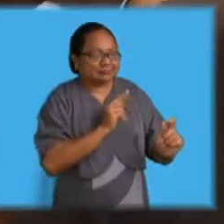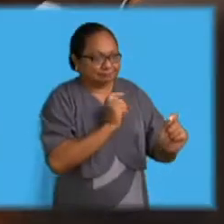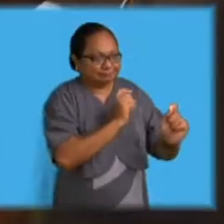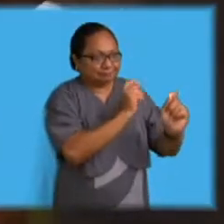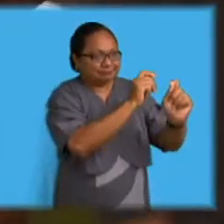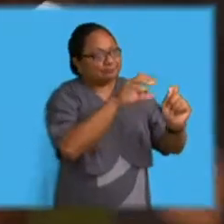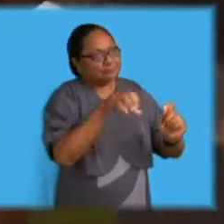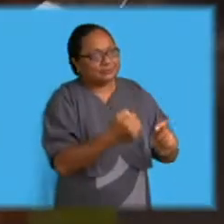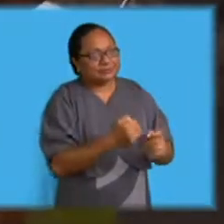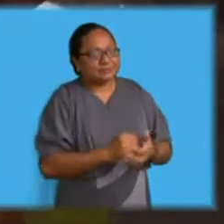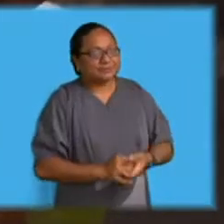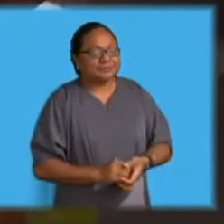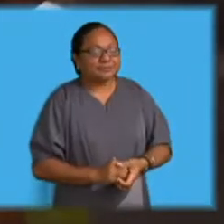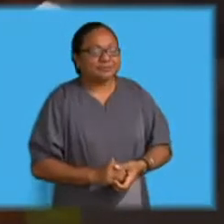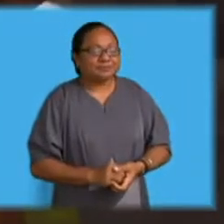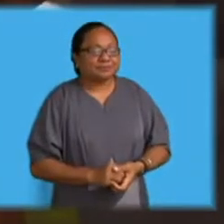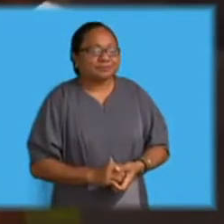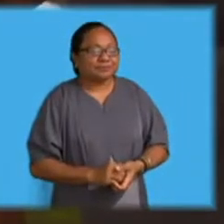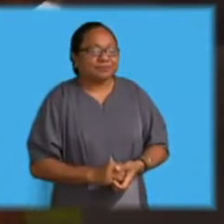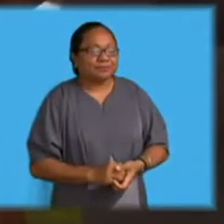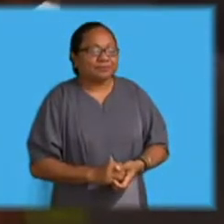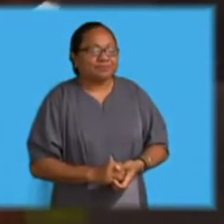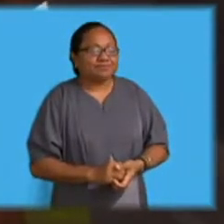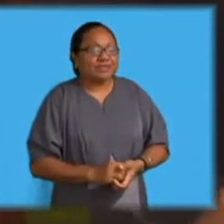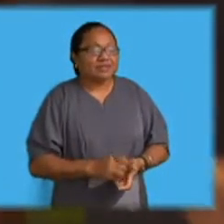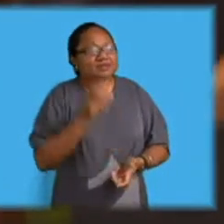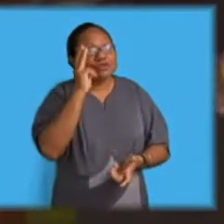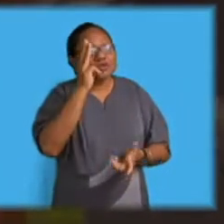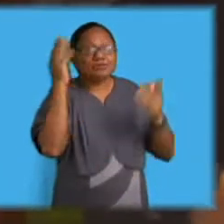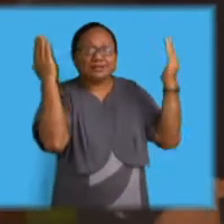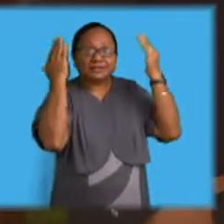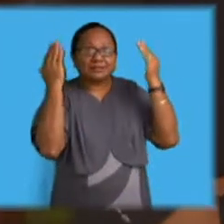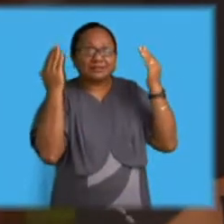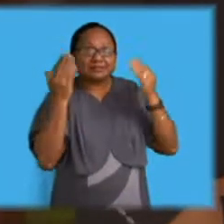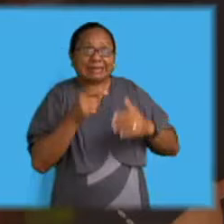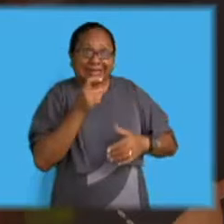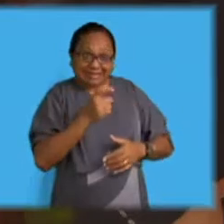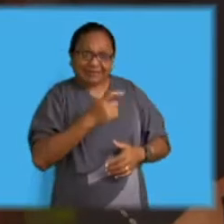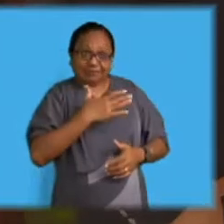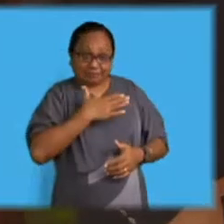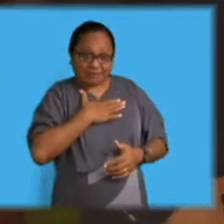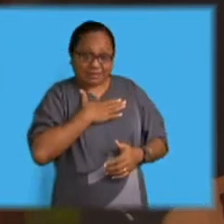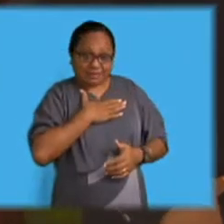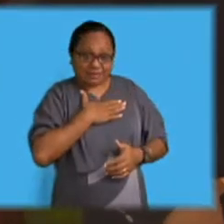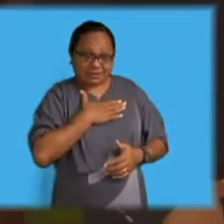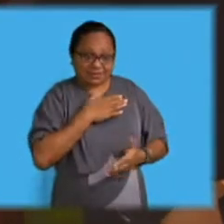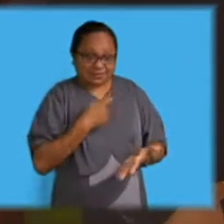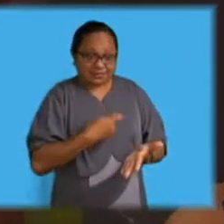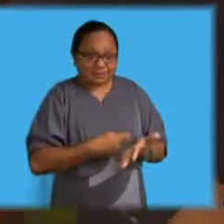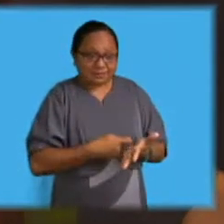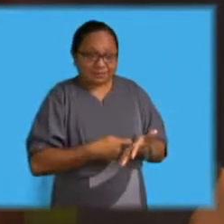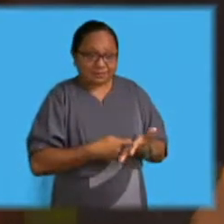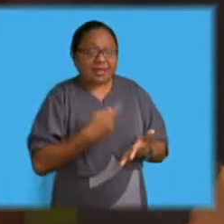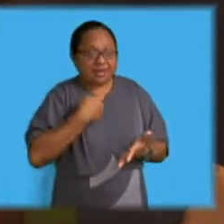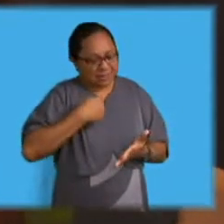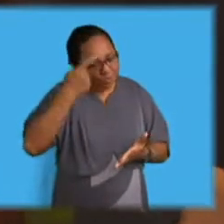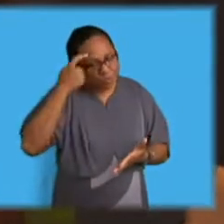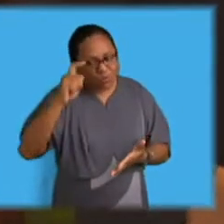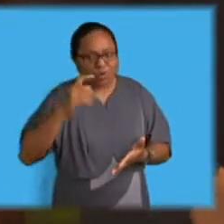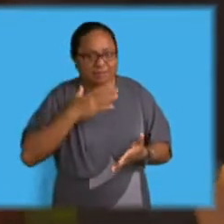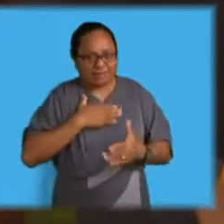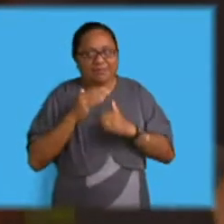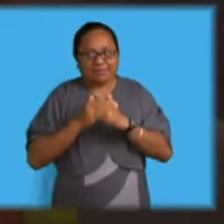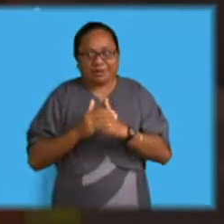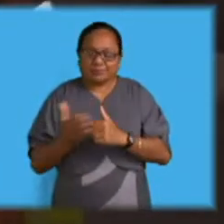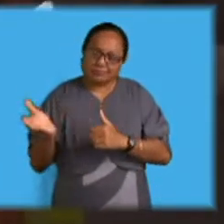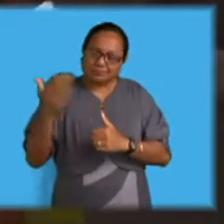you, Honourable Minister. Madam Speaker, if it is my money, I will call my friend and say, this is best, can we do